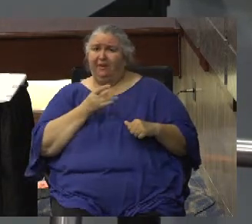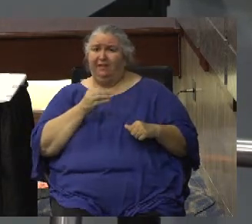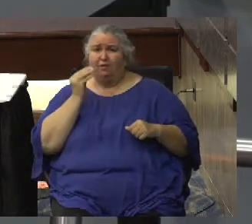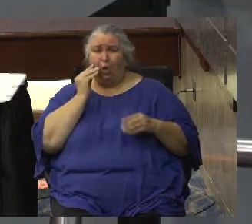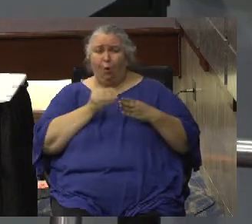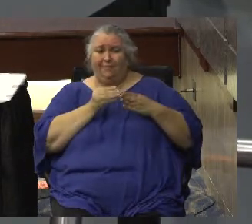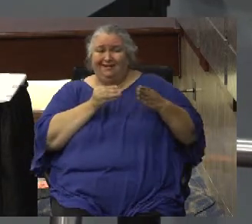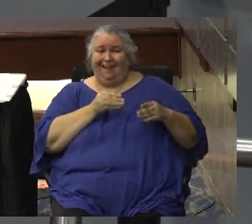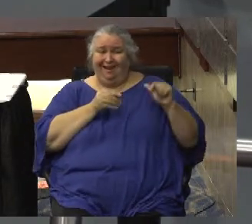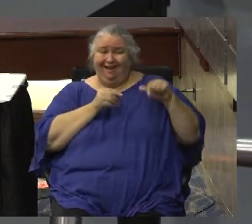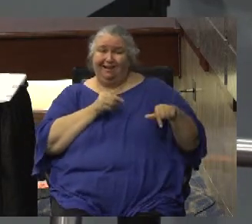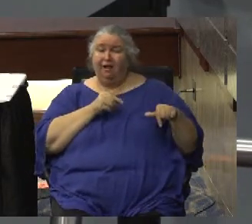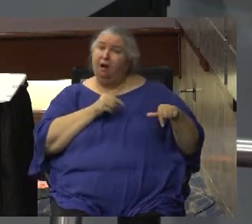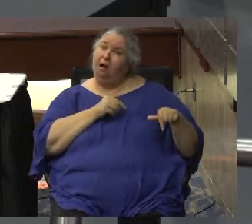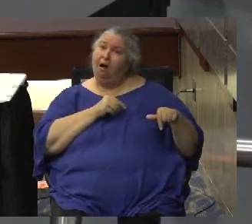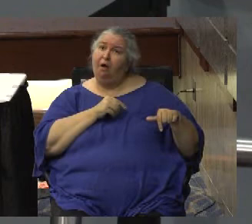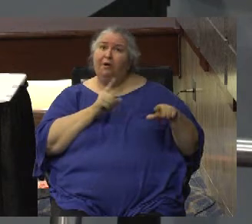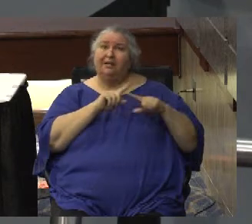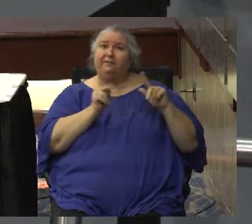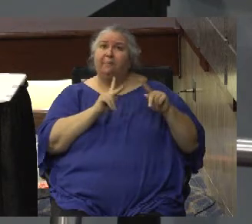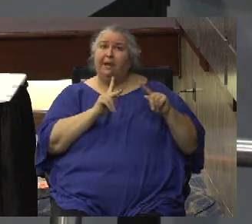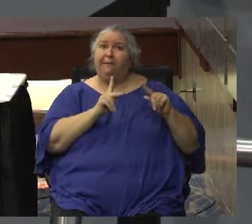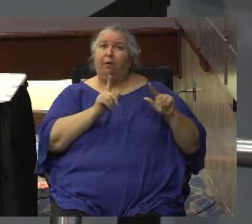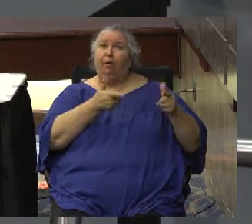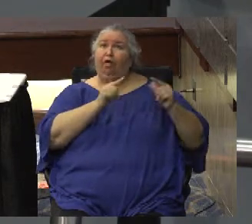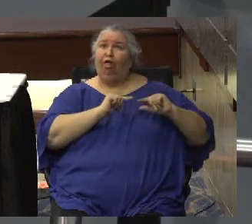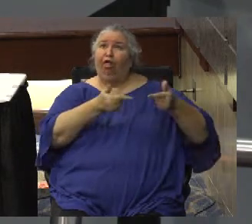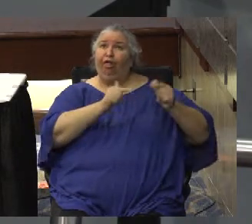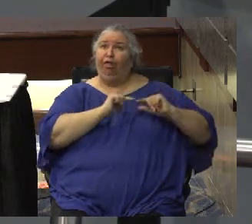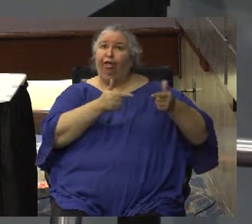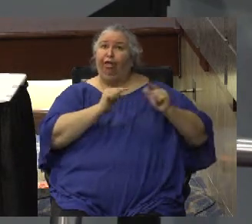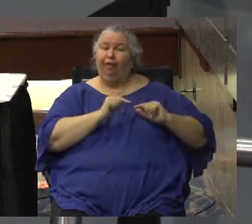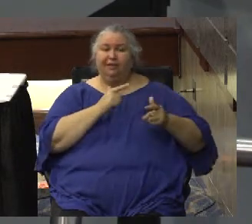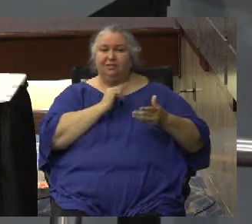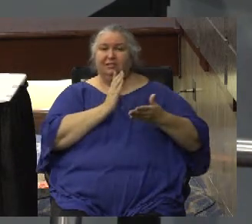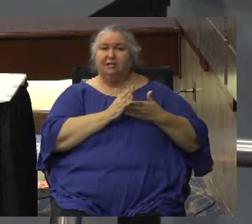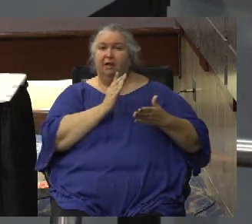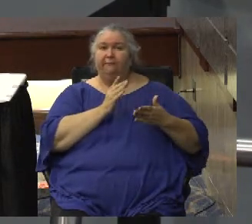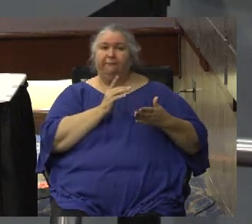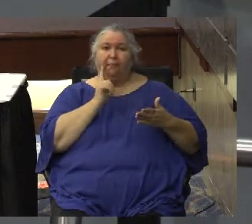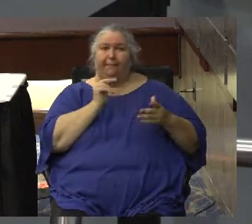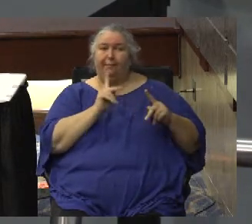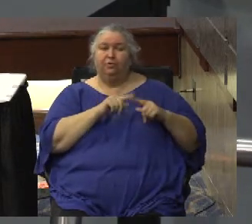to yours was nothing more than a quick stop-off for other people coming and going.